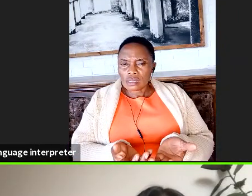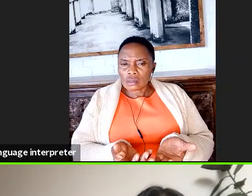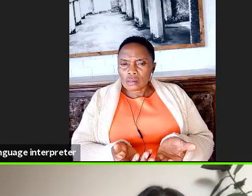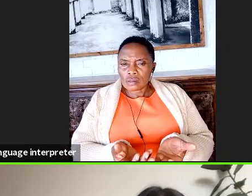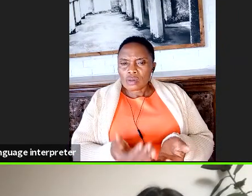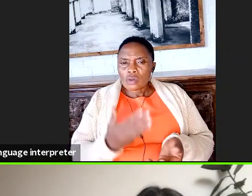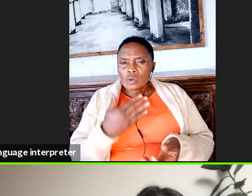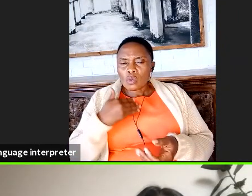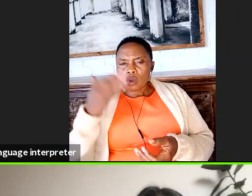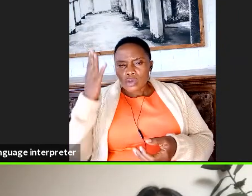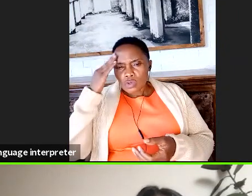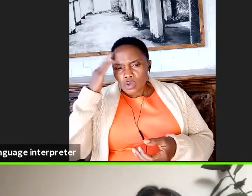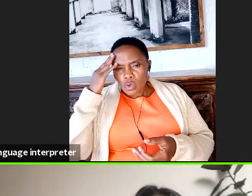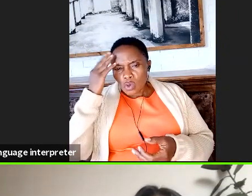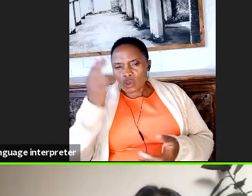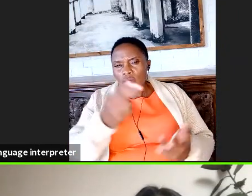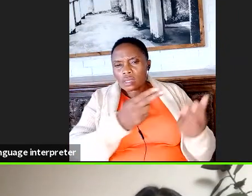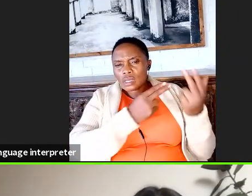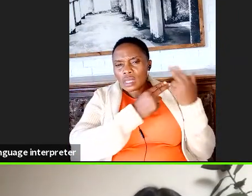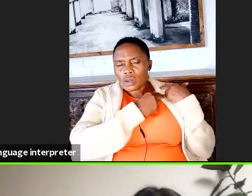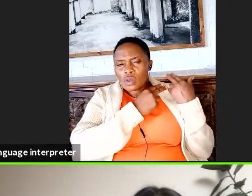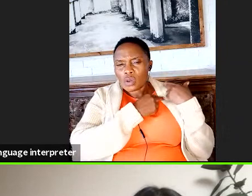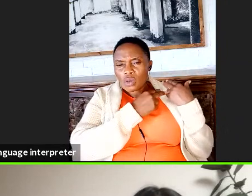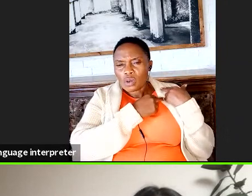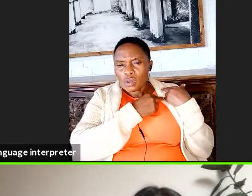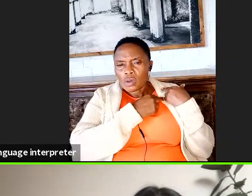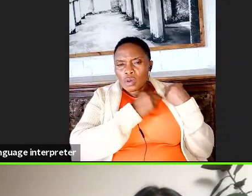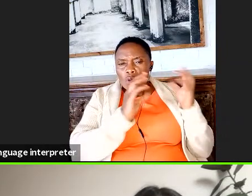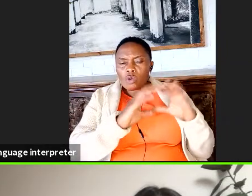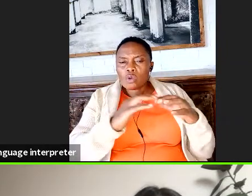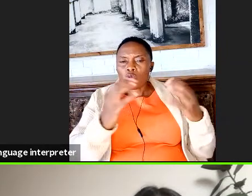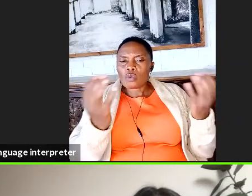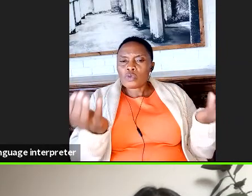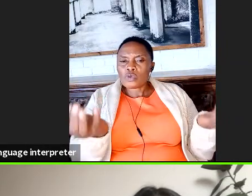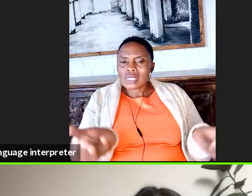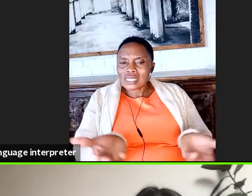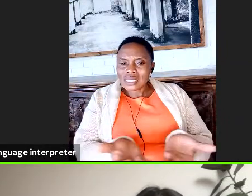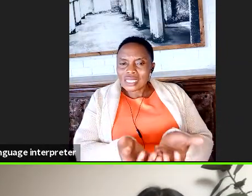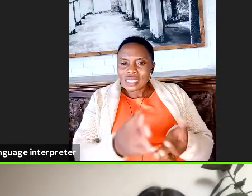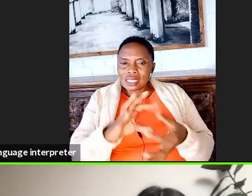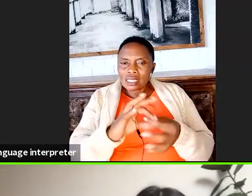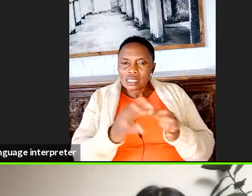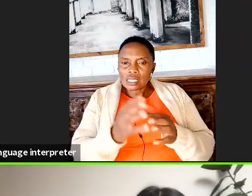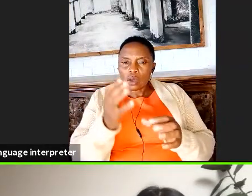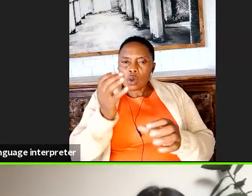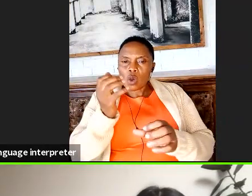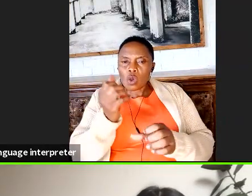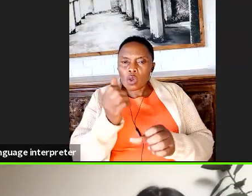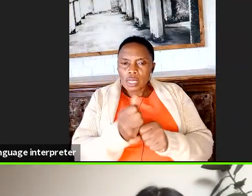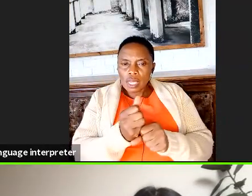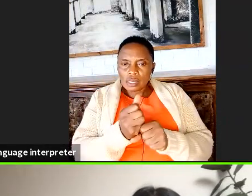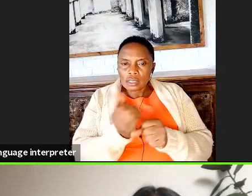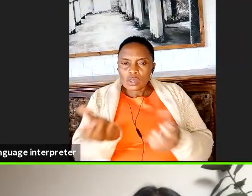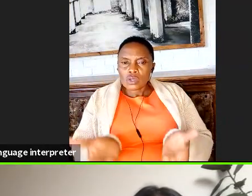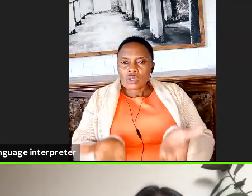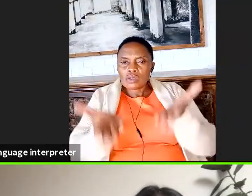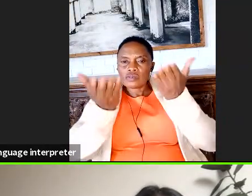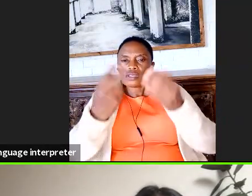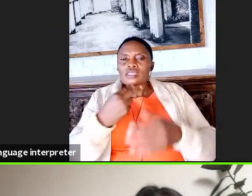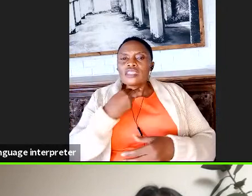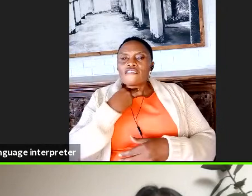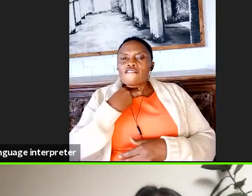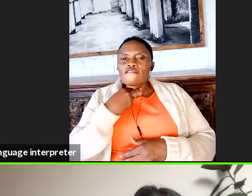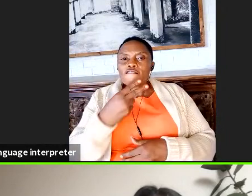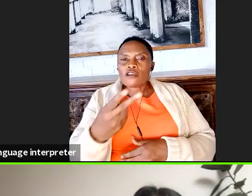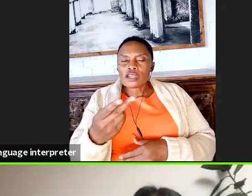the role of community stakeholders in amplifying digital rights? So